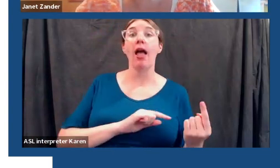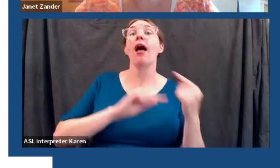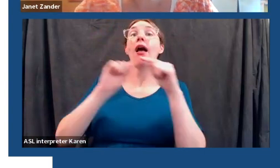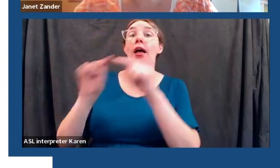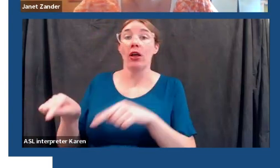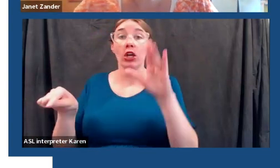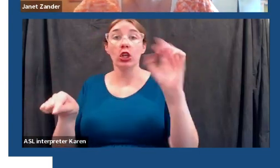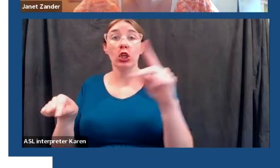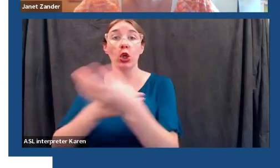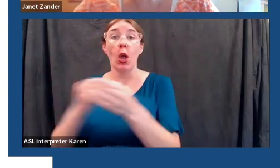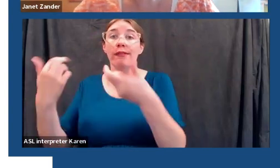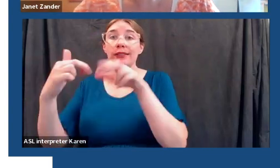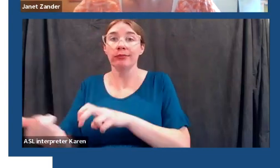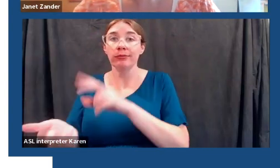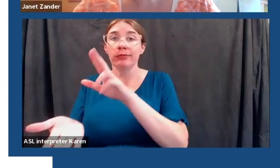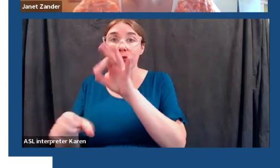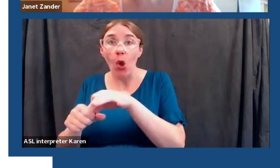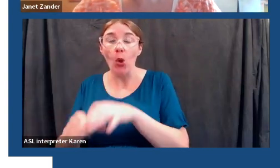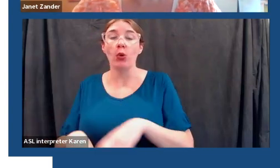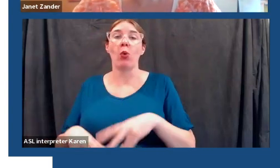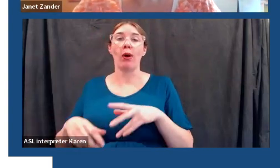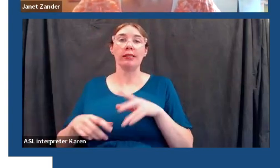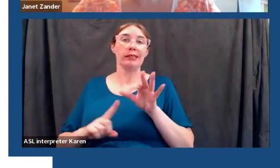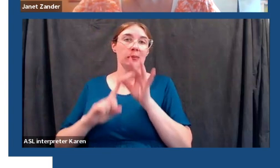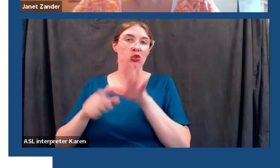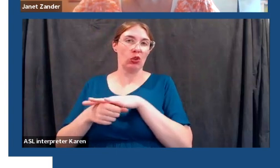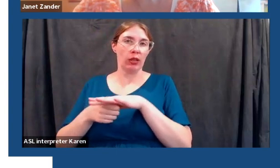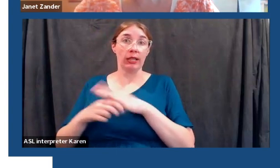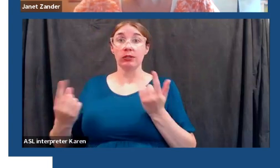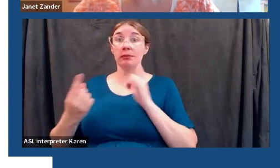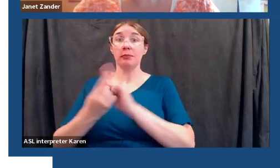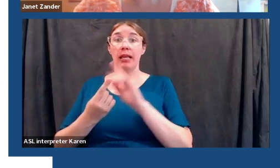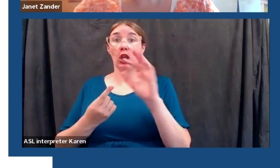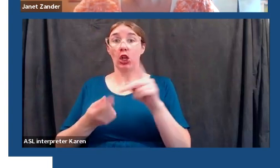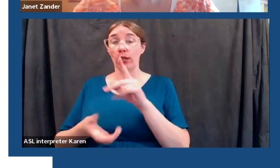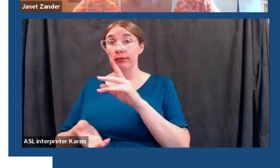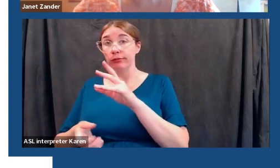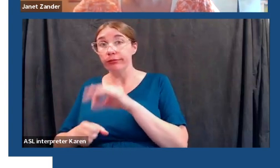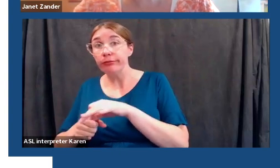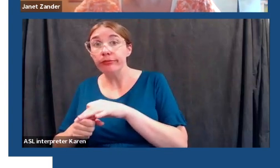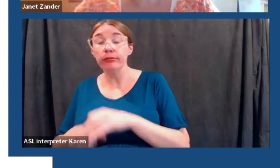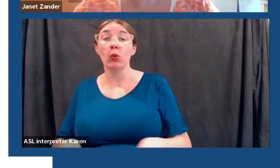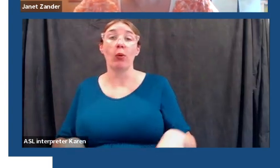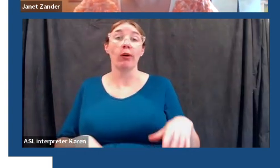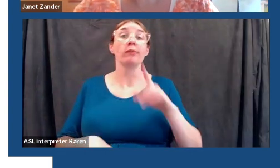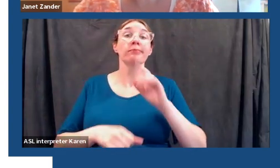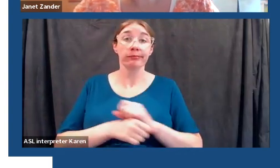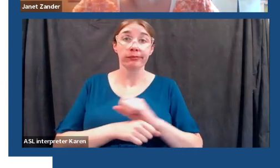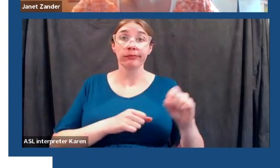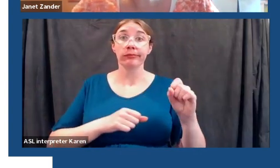location available in their communities. And again, could always vote on election day at the polling place. They may